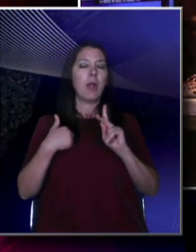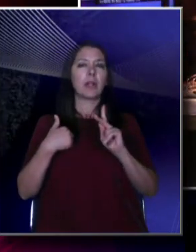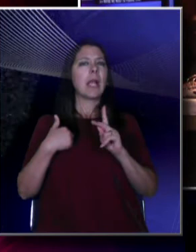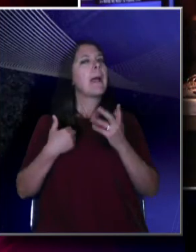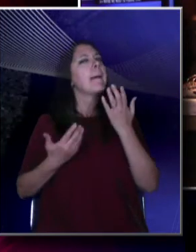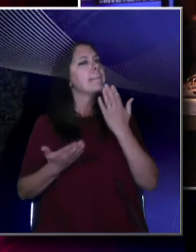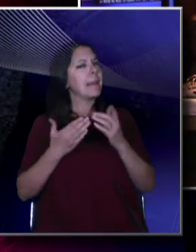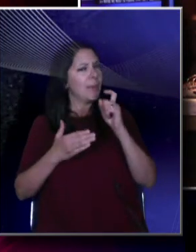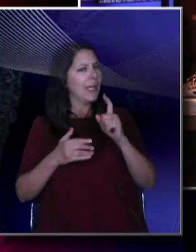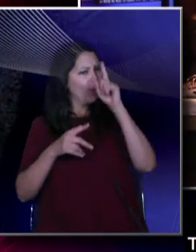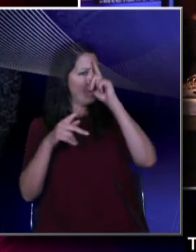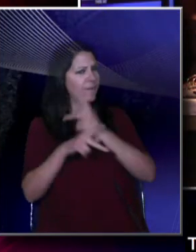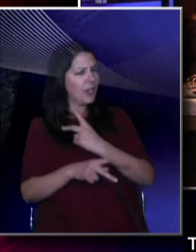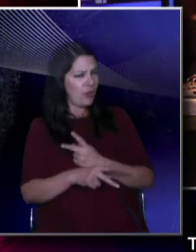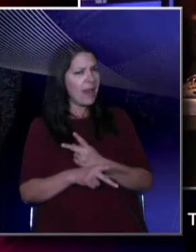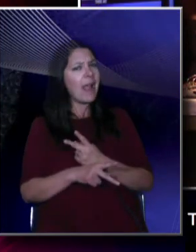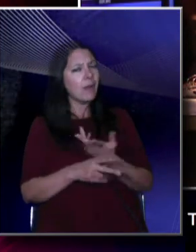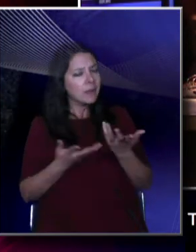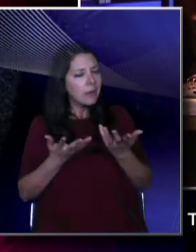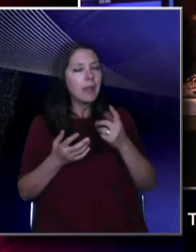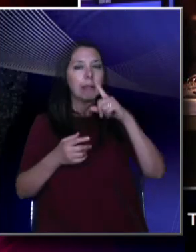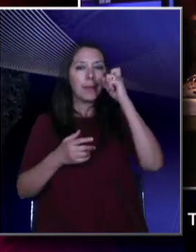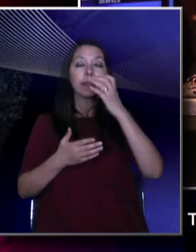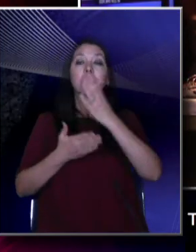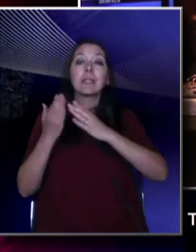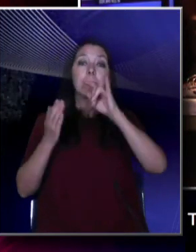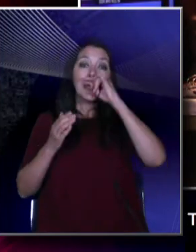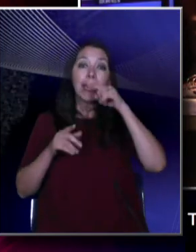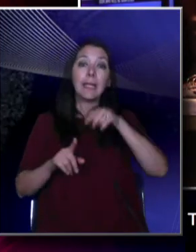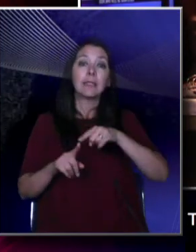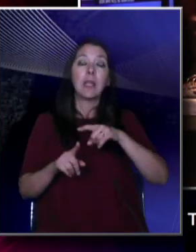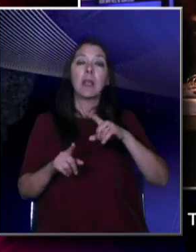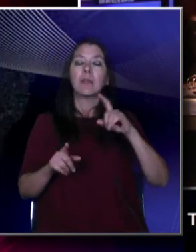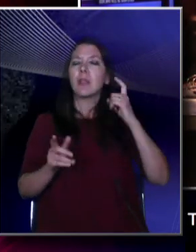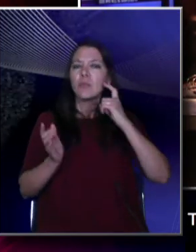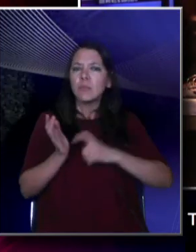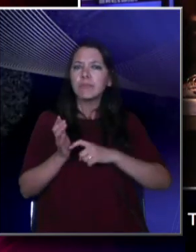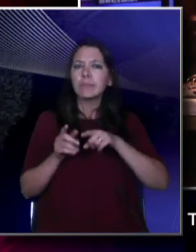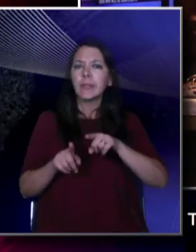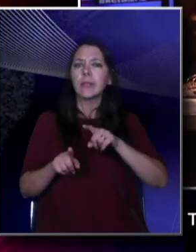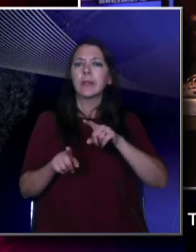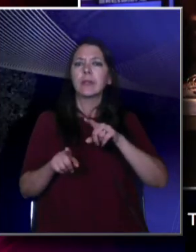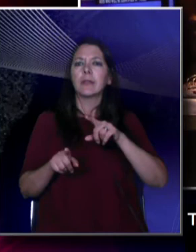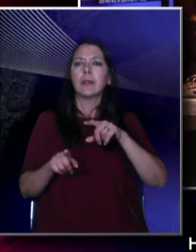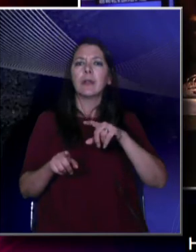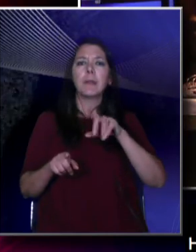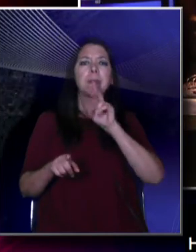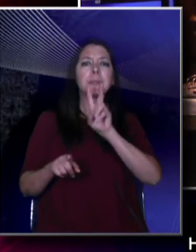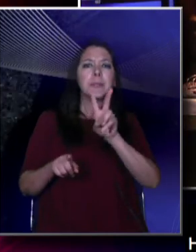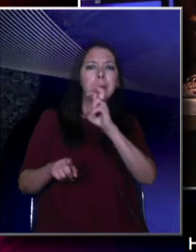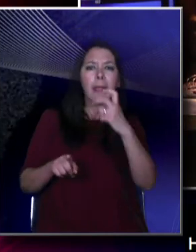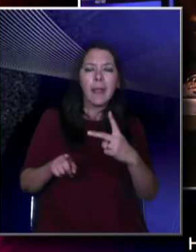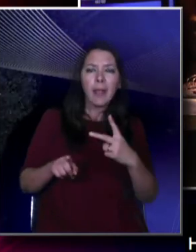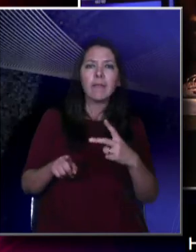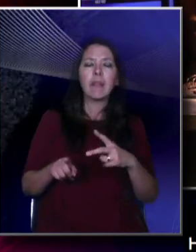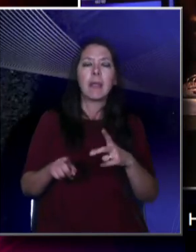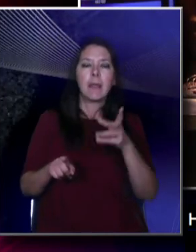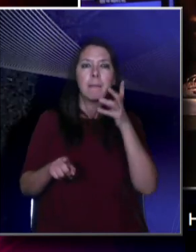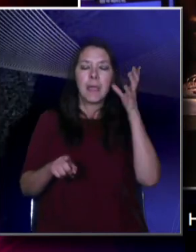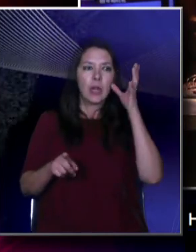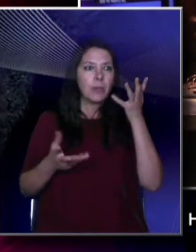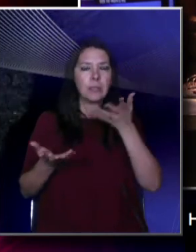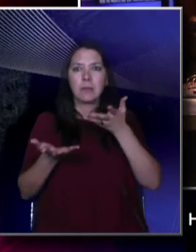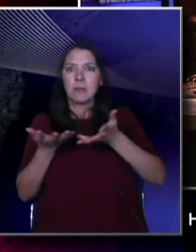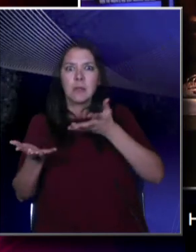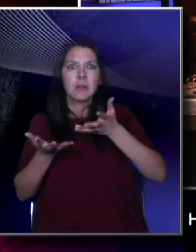because there are kids who will be identified at 3 or 2.5, and then the parents are very anxious because